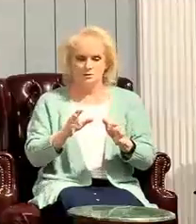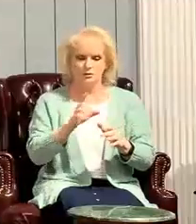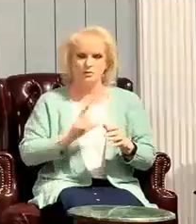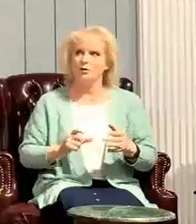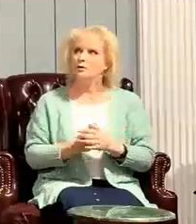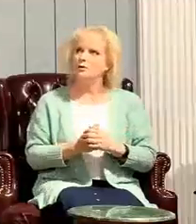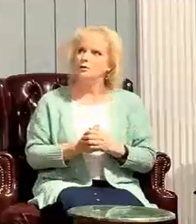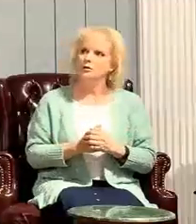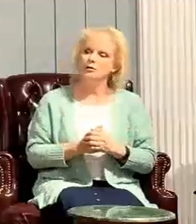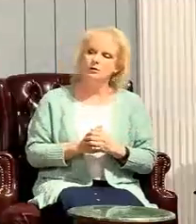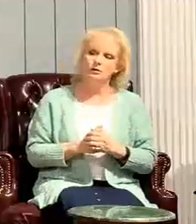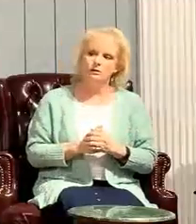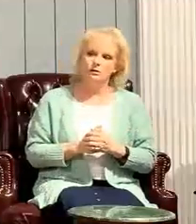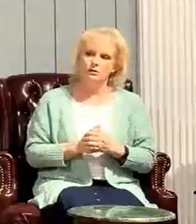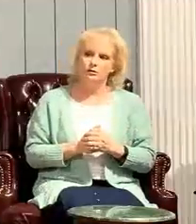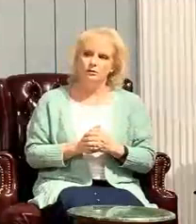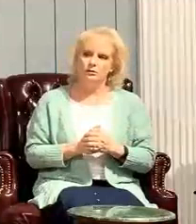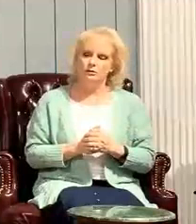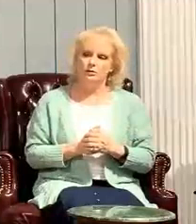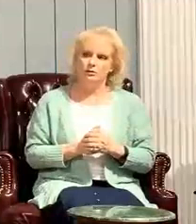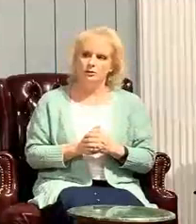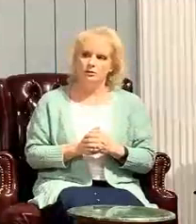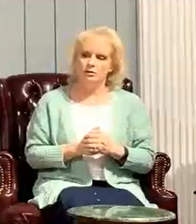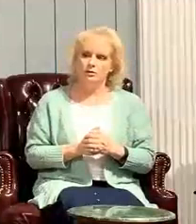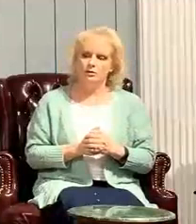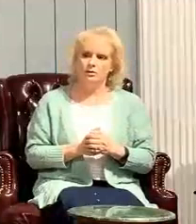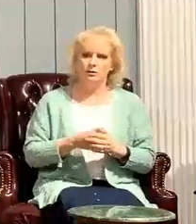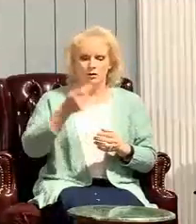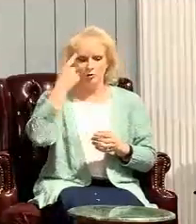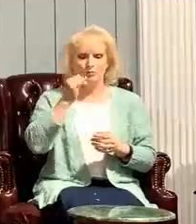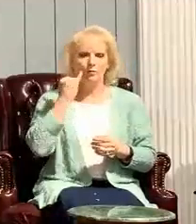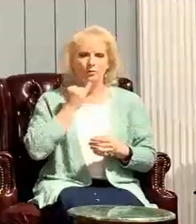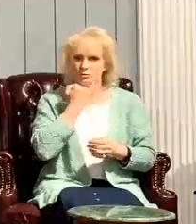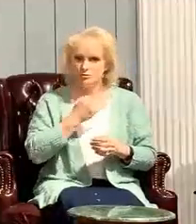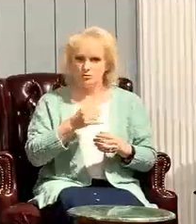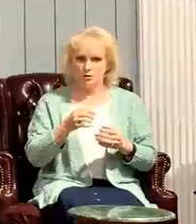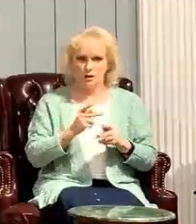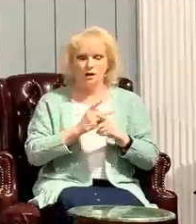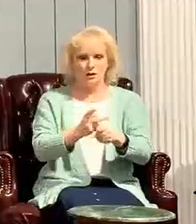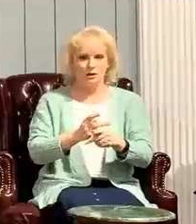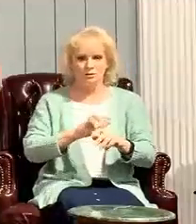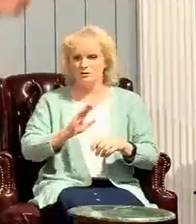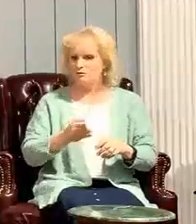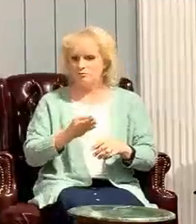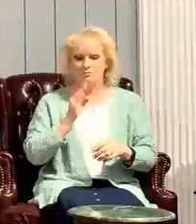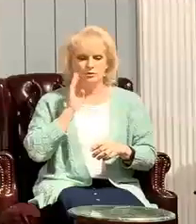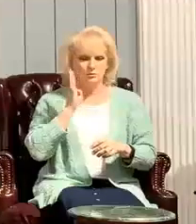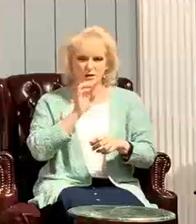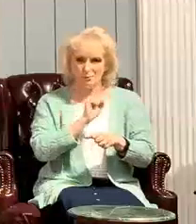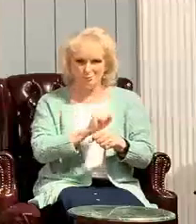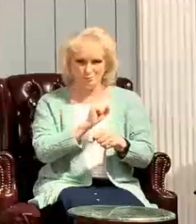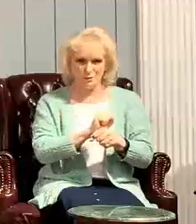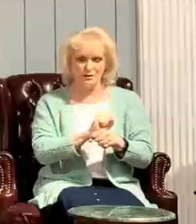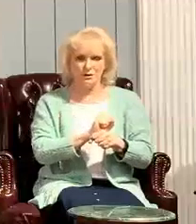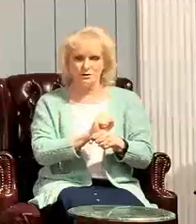So, there was what it was. It was, so God would give them, I'm going to read this, for the Jew, lending was never supposed to be a business, it was supposed to be a means